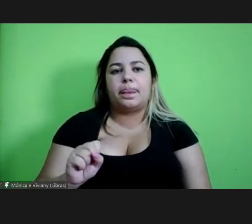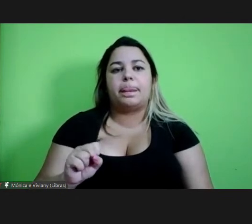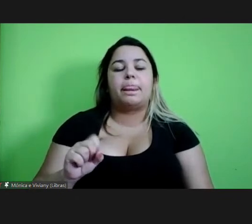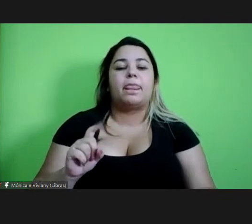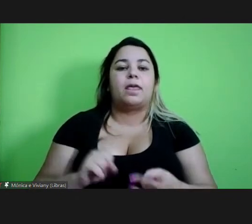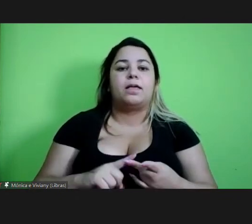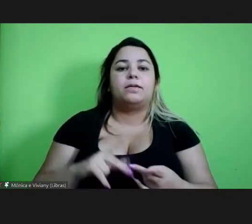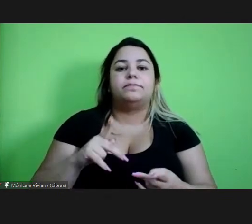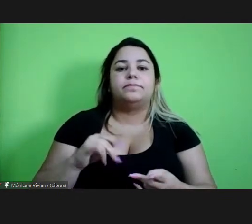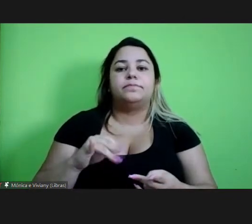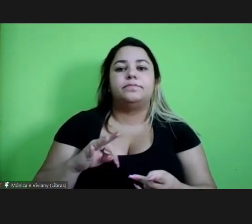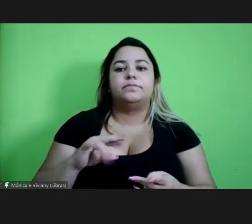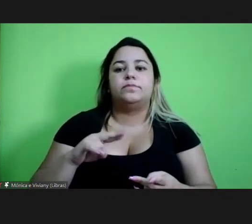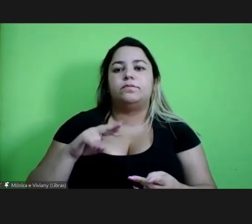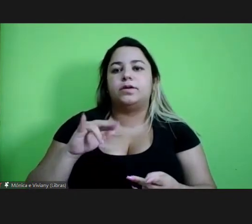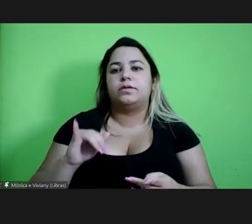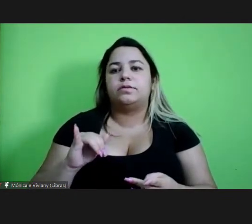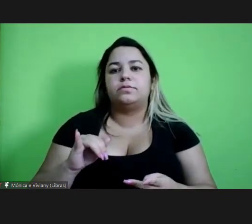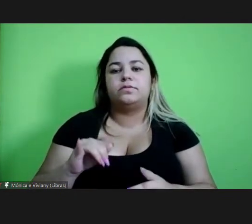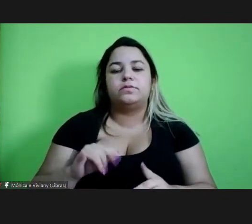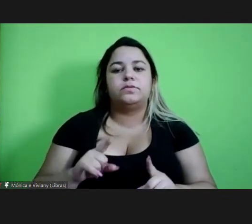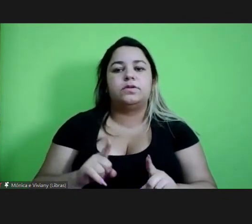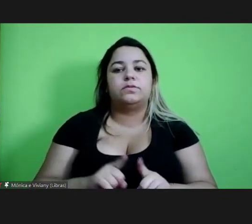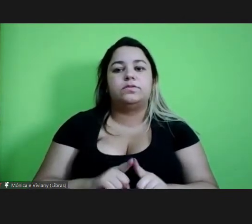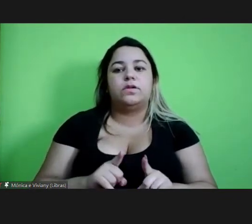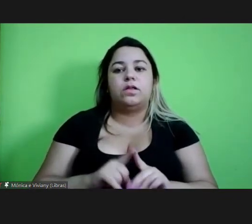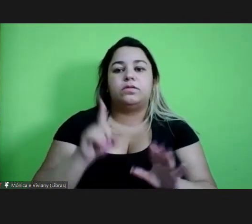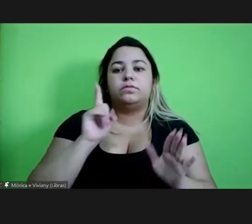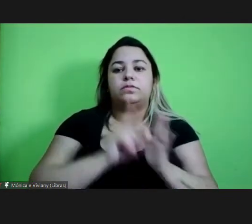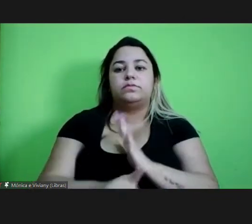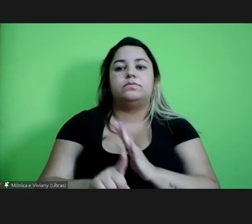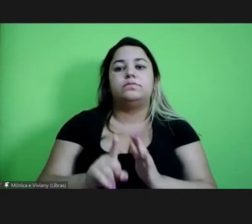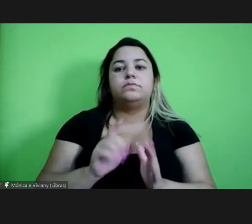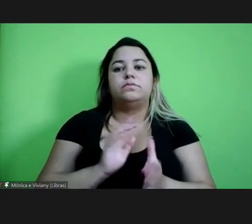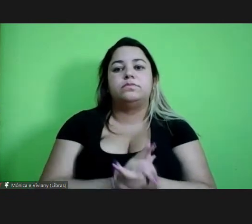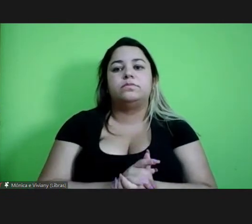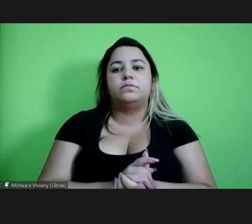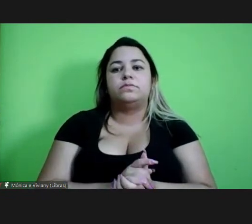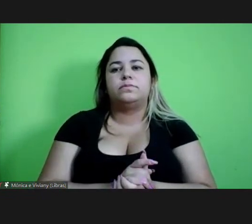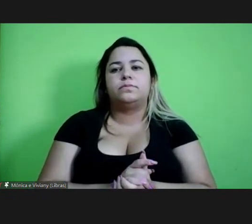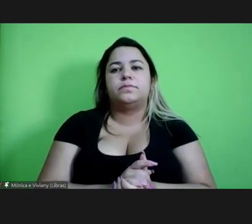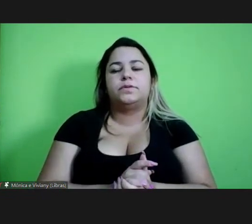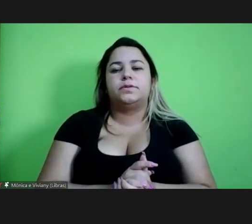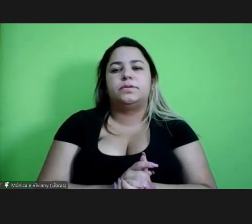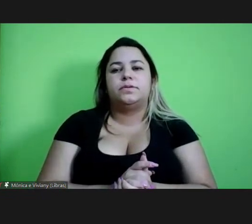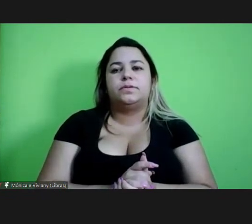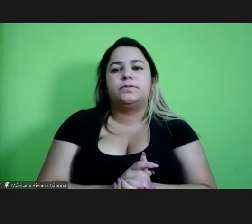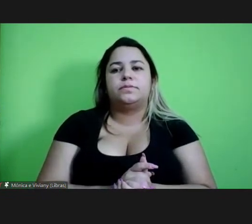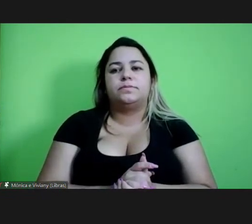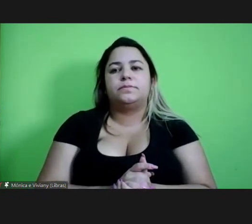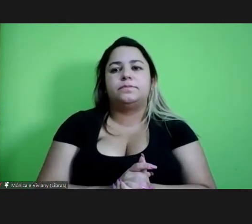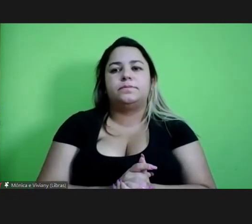Dr. Piccinina Valis from Canada, we have one question.